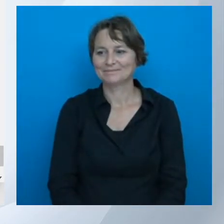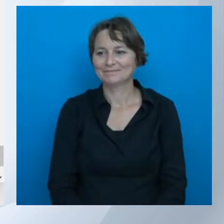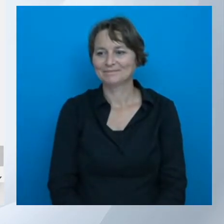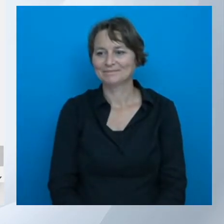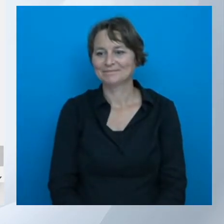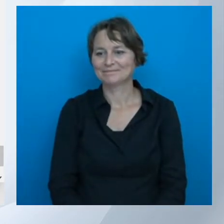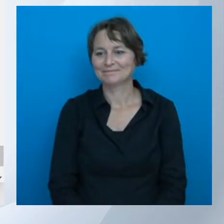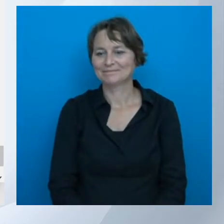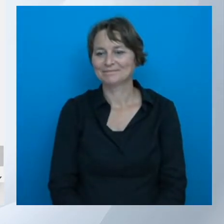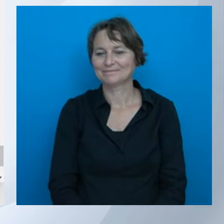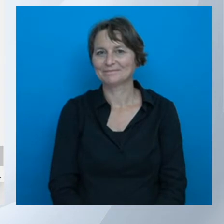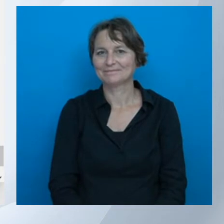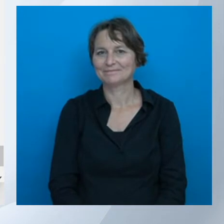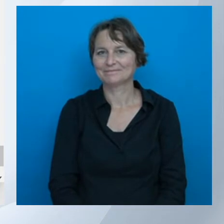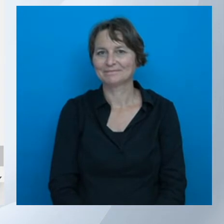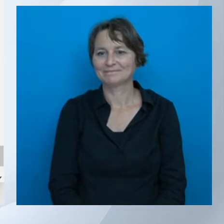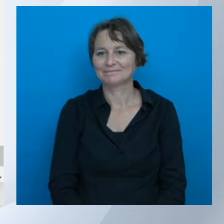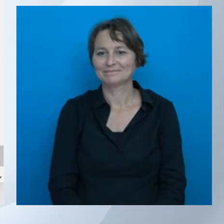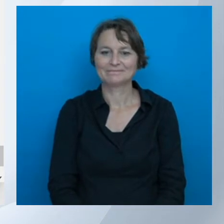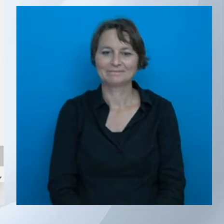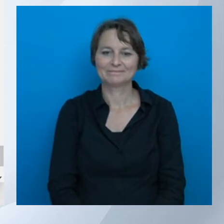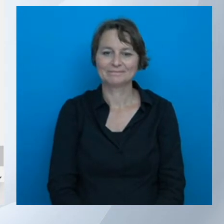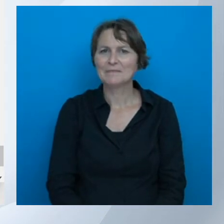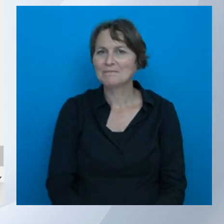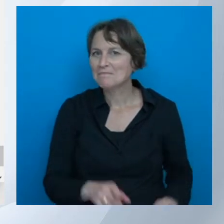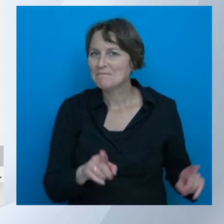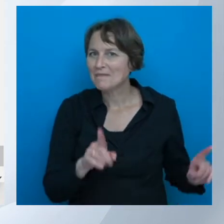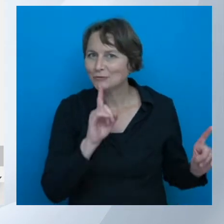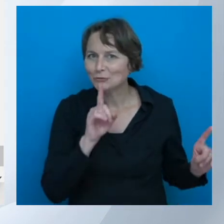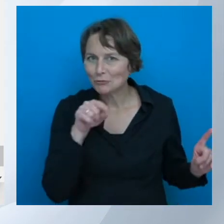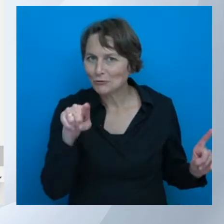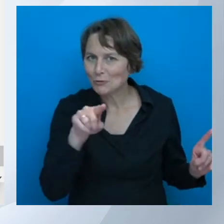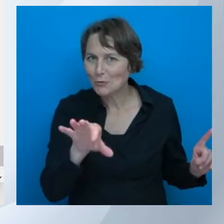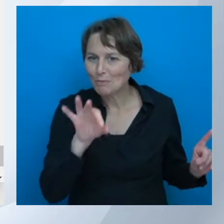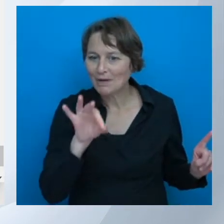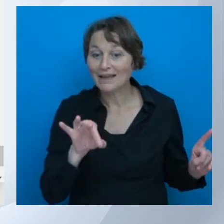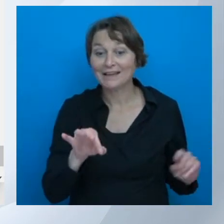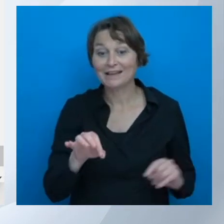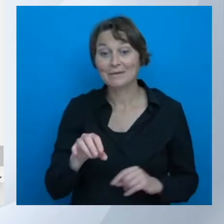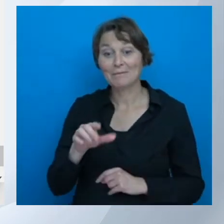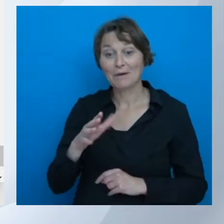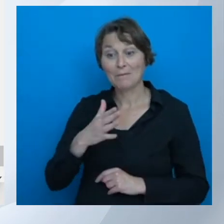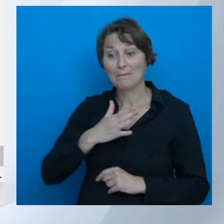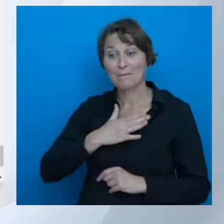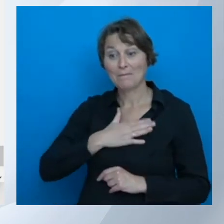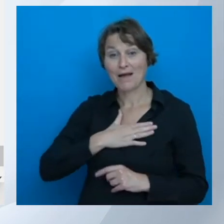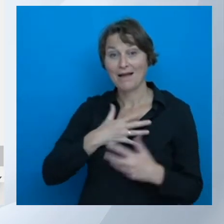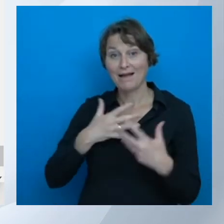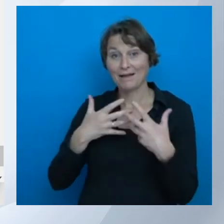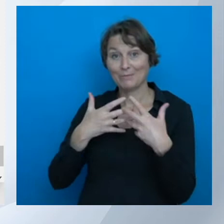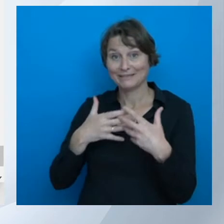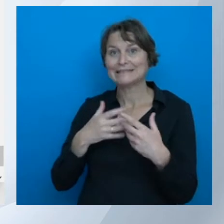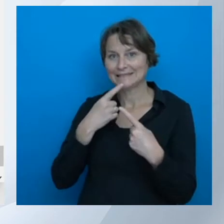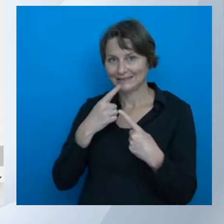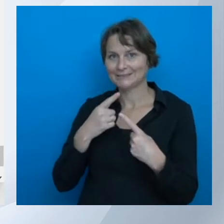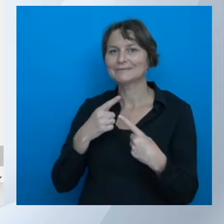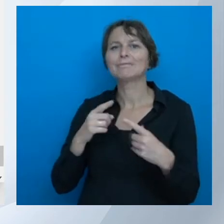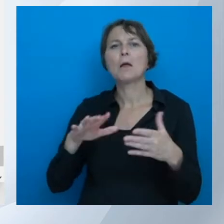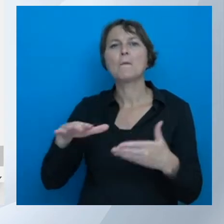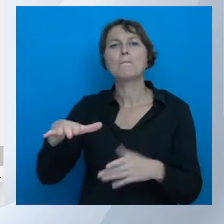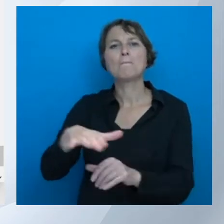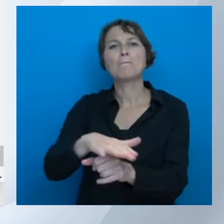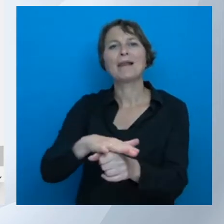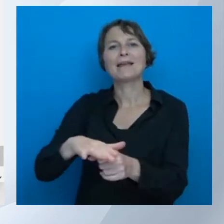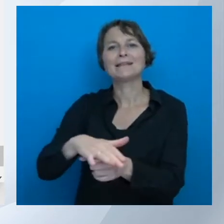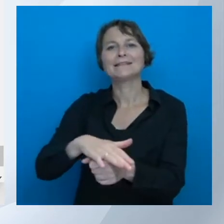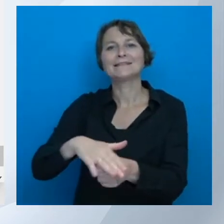So I'm not sure which one did you choose, but my machine says it's slate. This is really interesting because every time I ran this